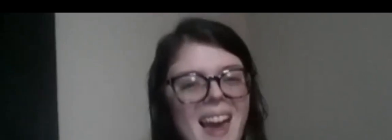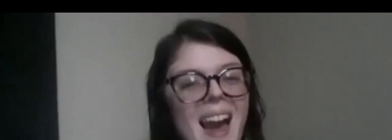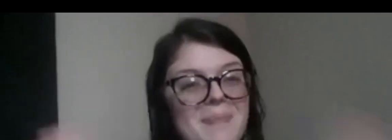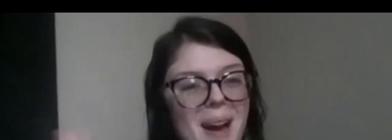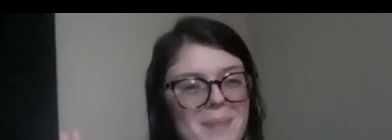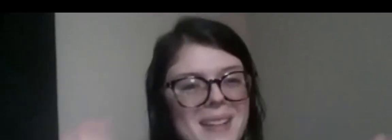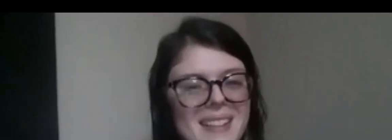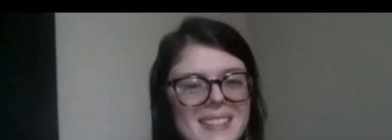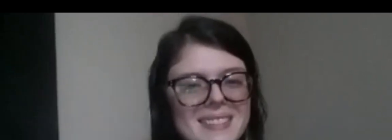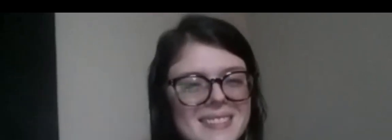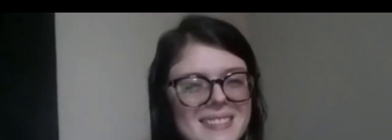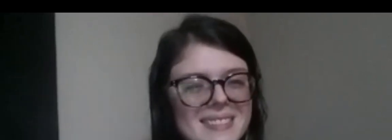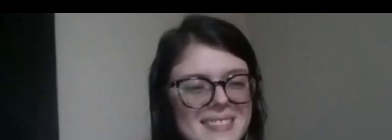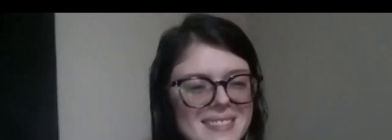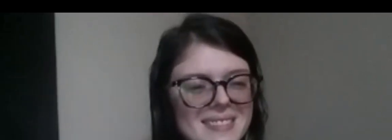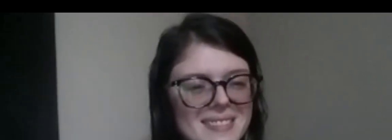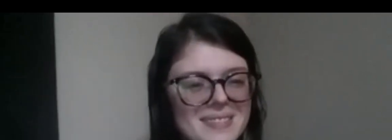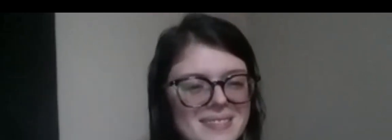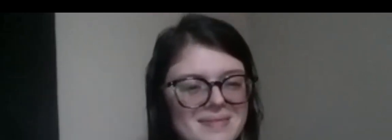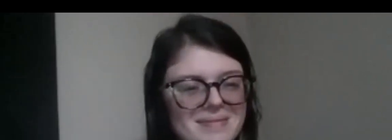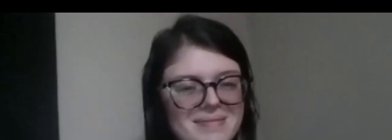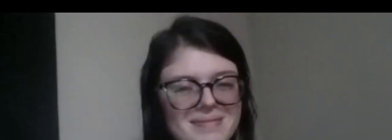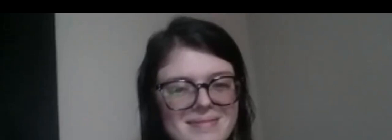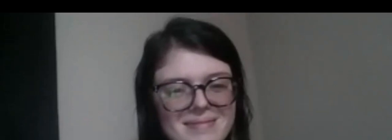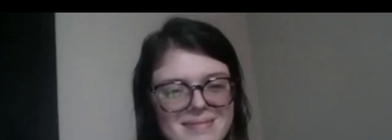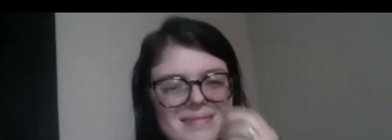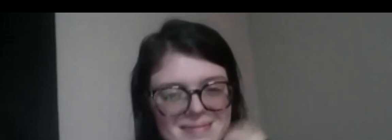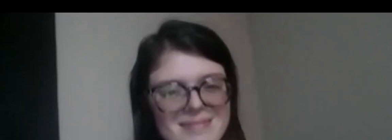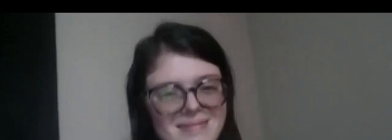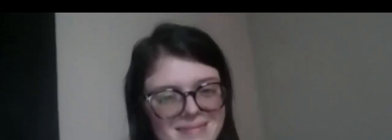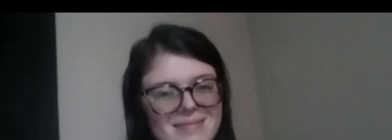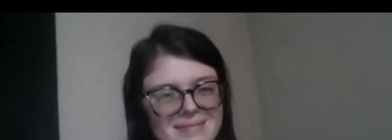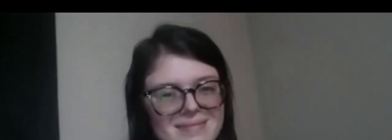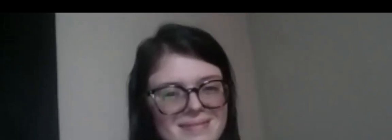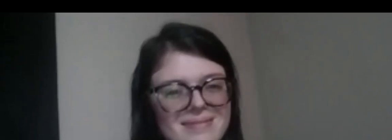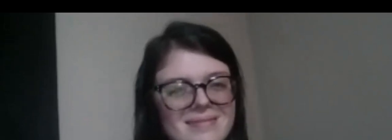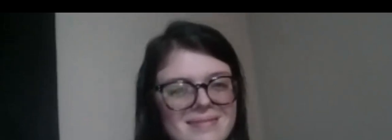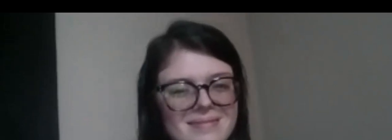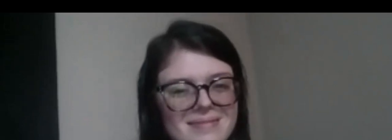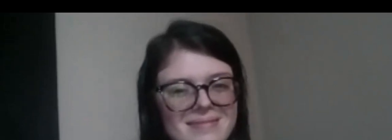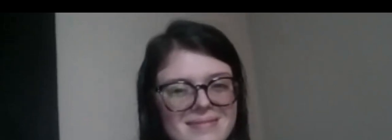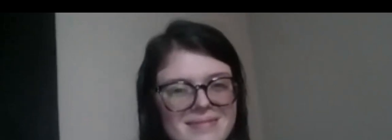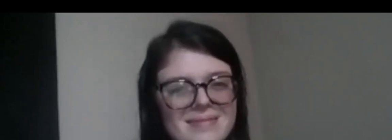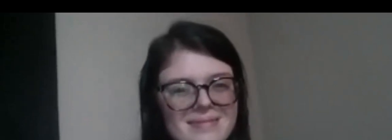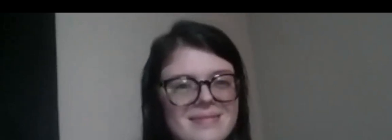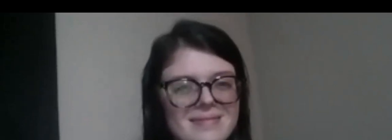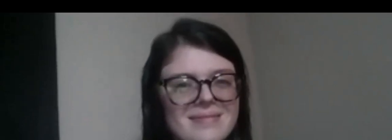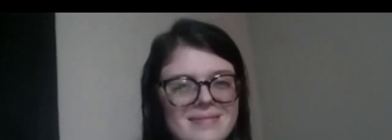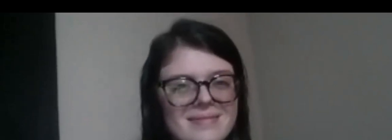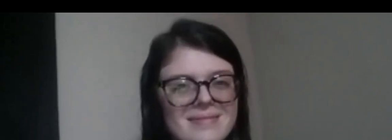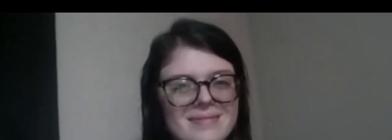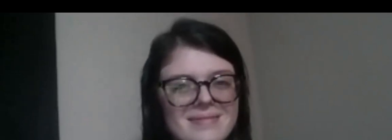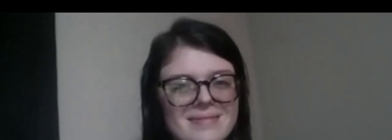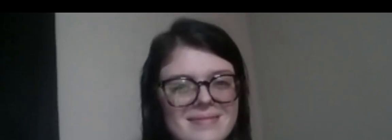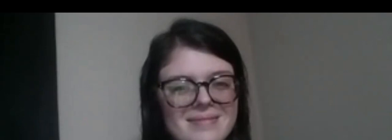Lissie. Hi, Poppy. Hi, thank you for having me. I'm from Open Style Lab, and we're a nonprofit that makes fashion, or we're committed to